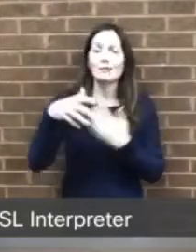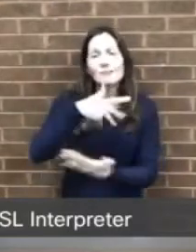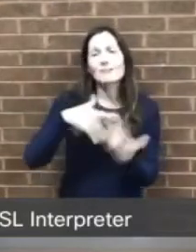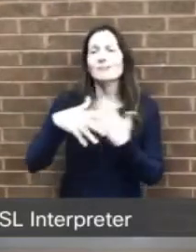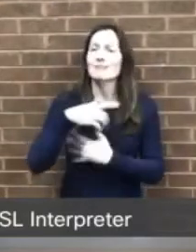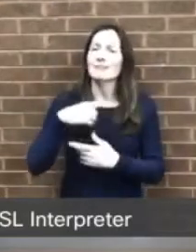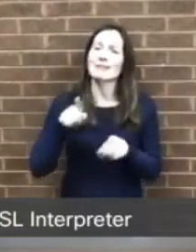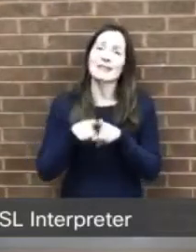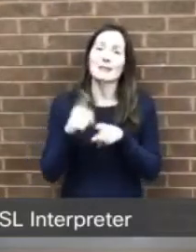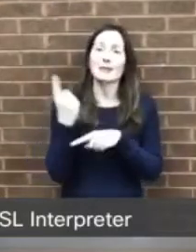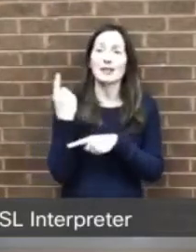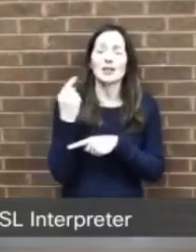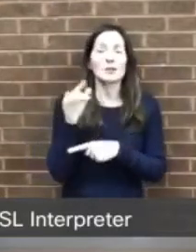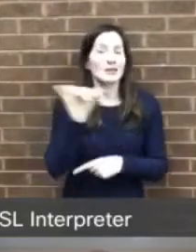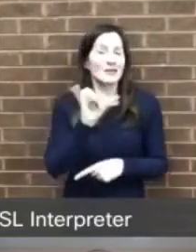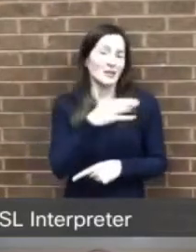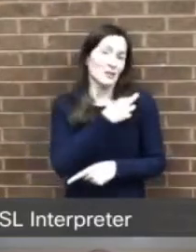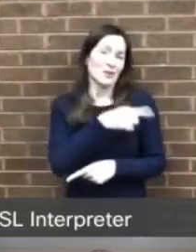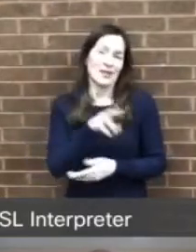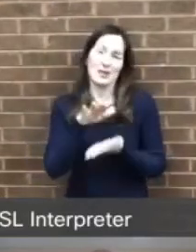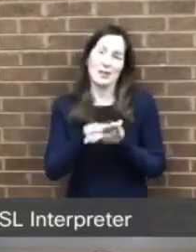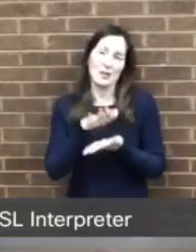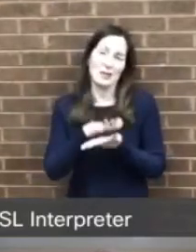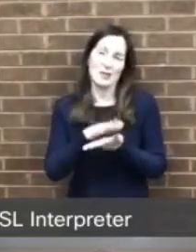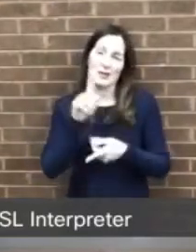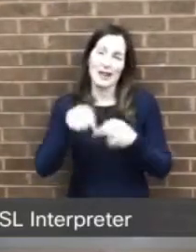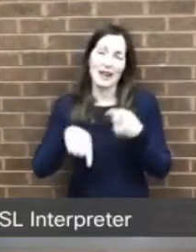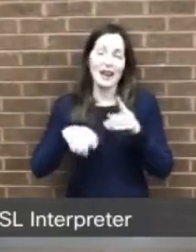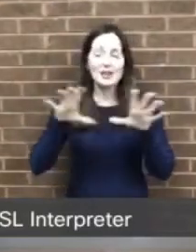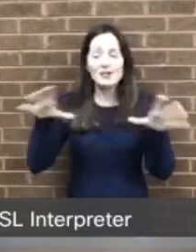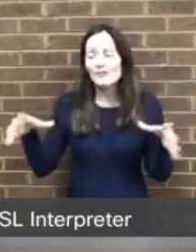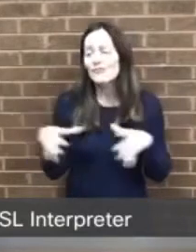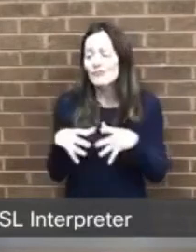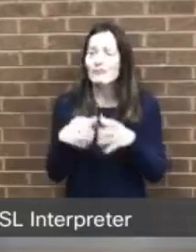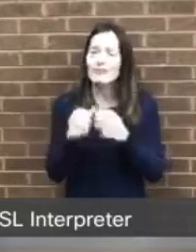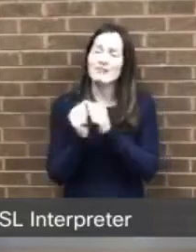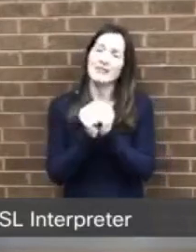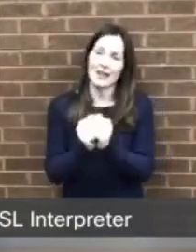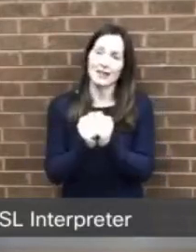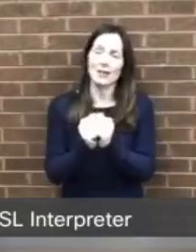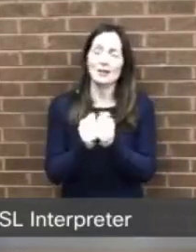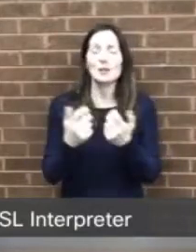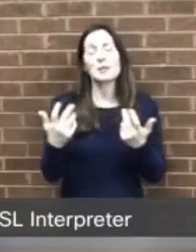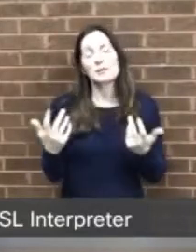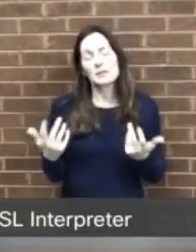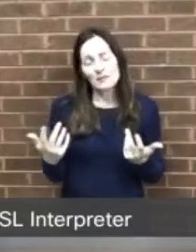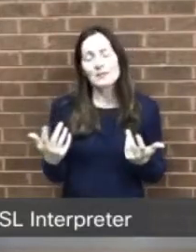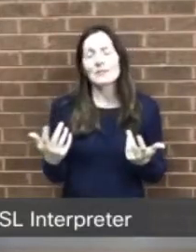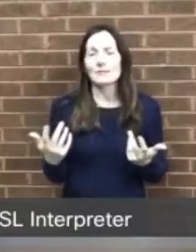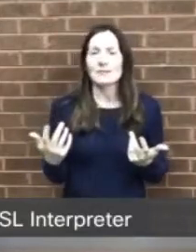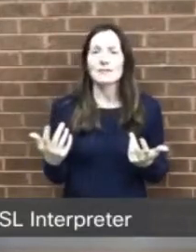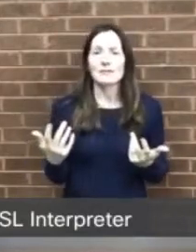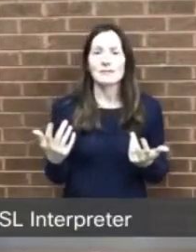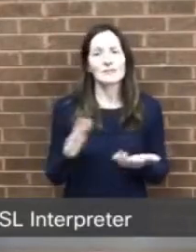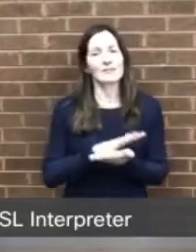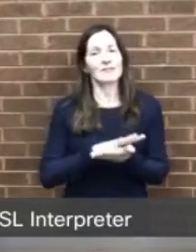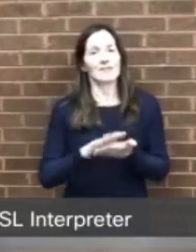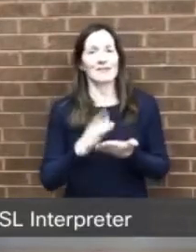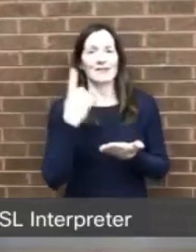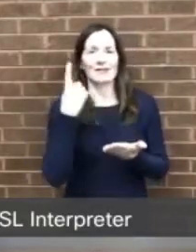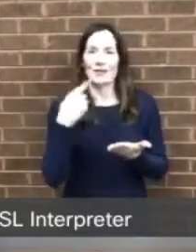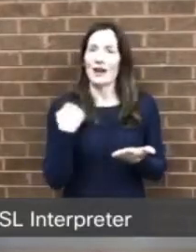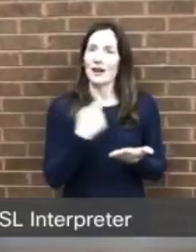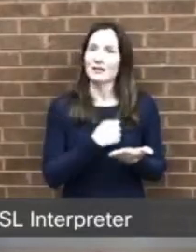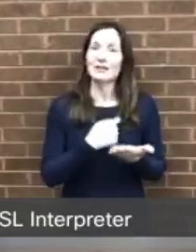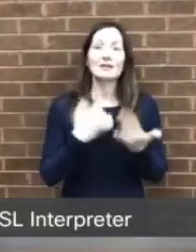schools have not been able to meet together in person either. And so we have the privilege of hearing the Kol Nefesh Choir, one of